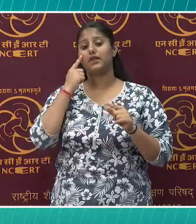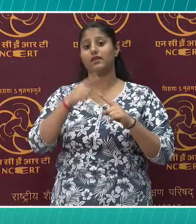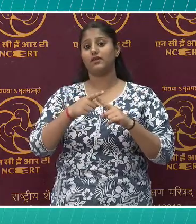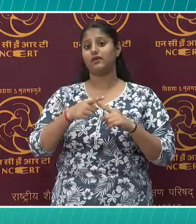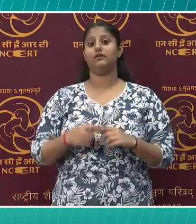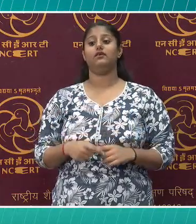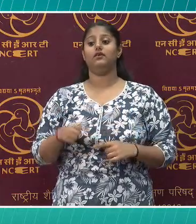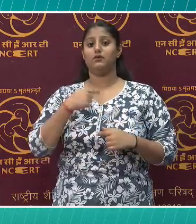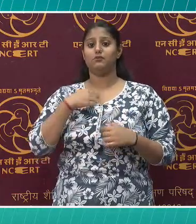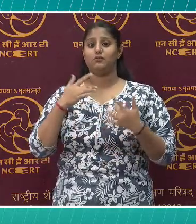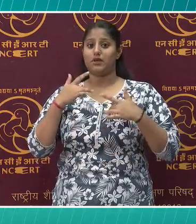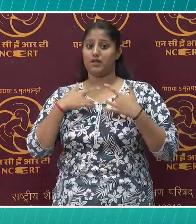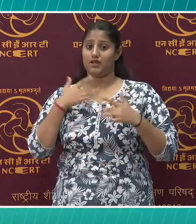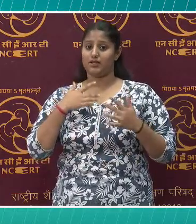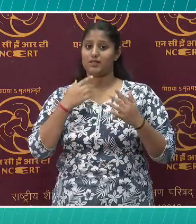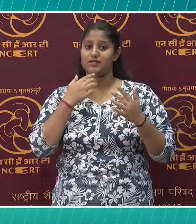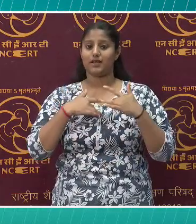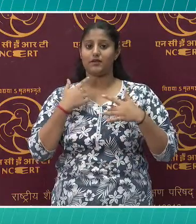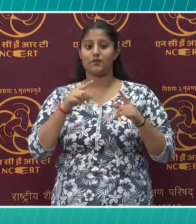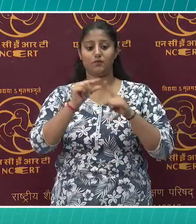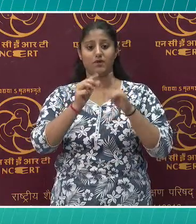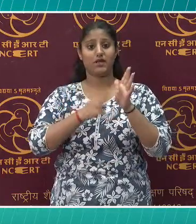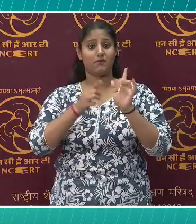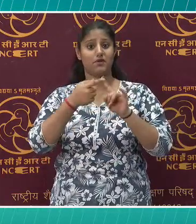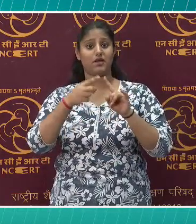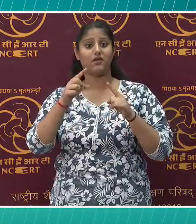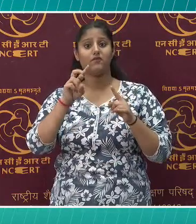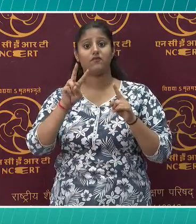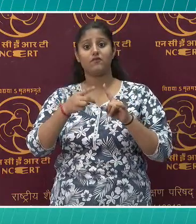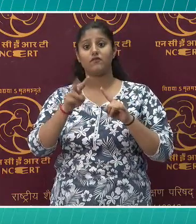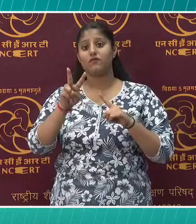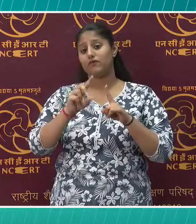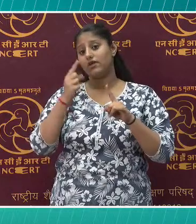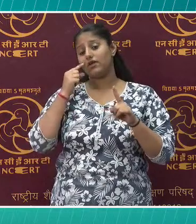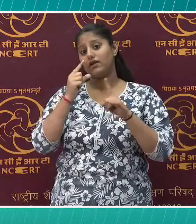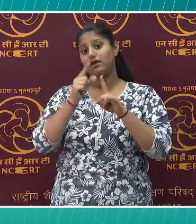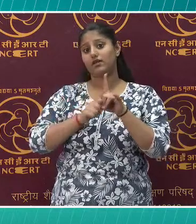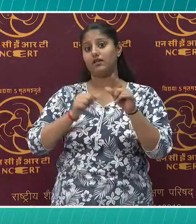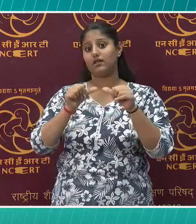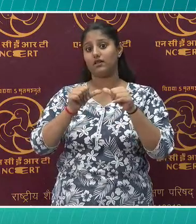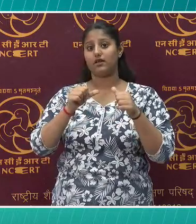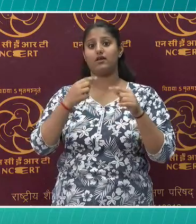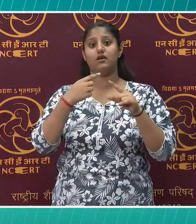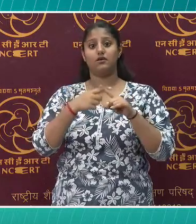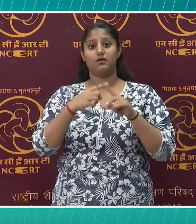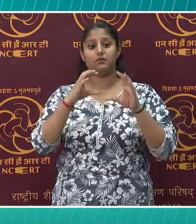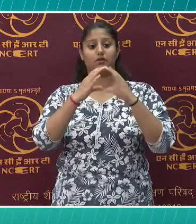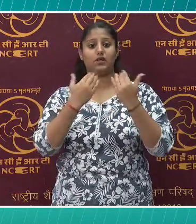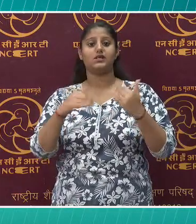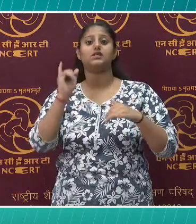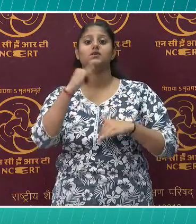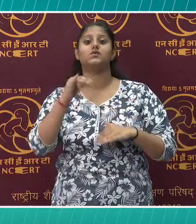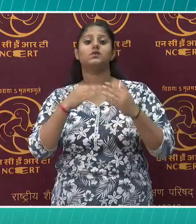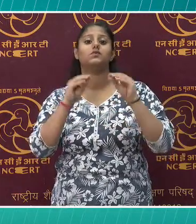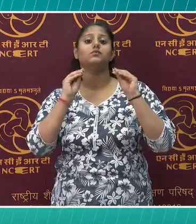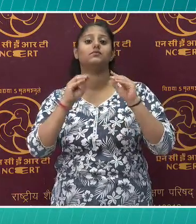extremely grateful to PM Vidya channel to help me connect to all the stakeholders of class 6.